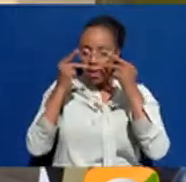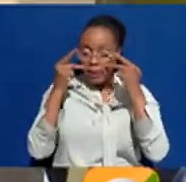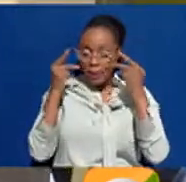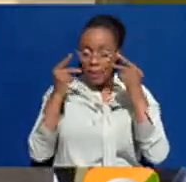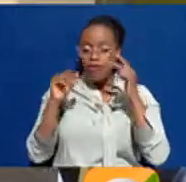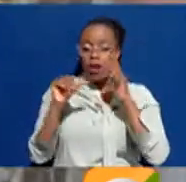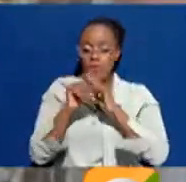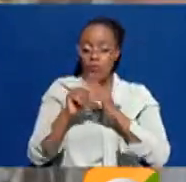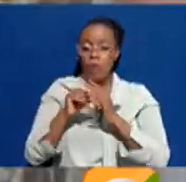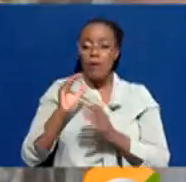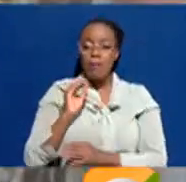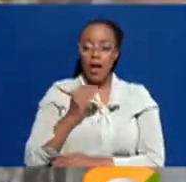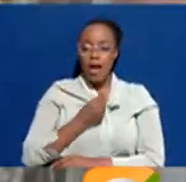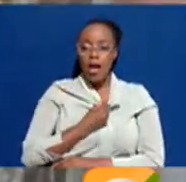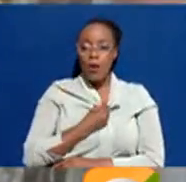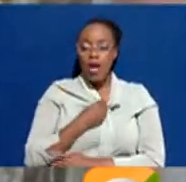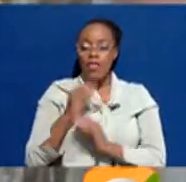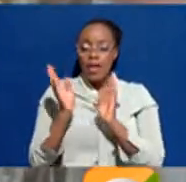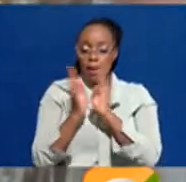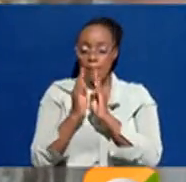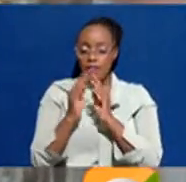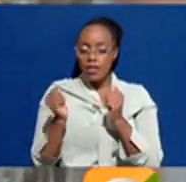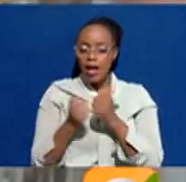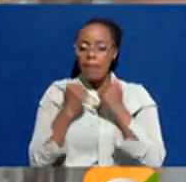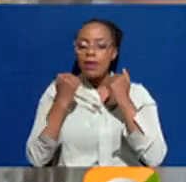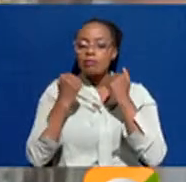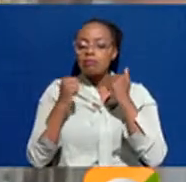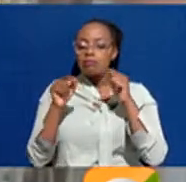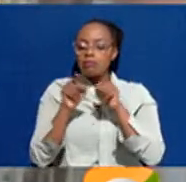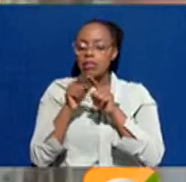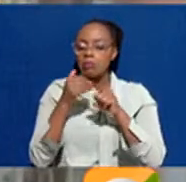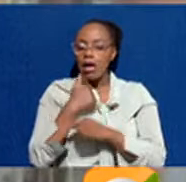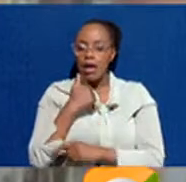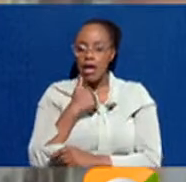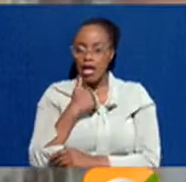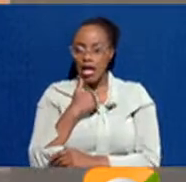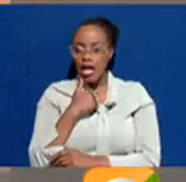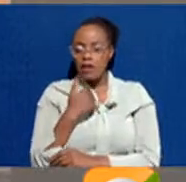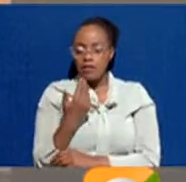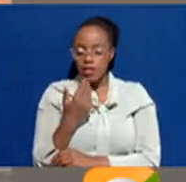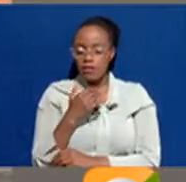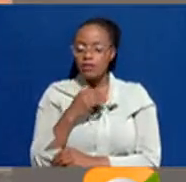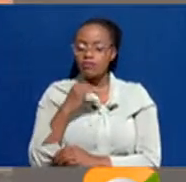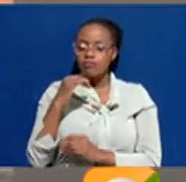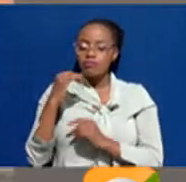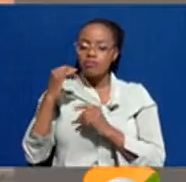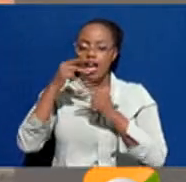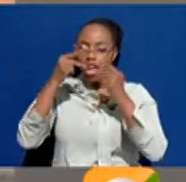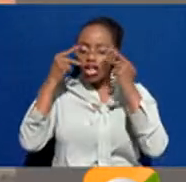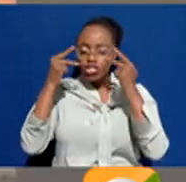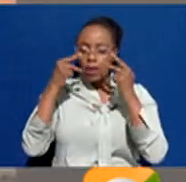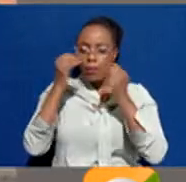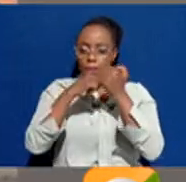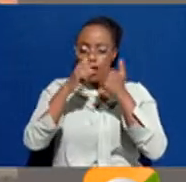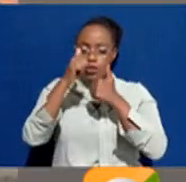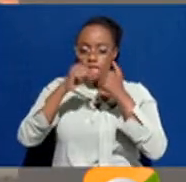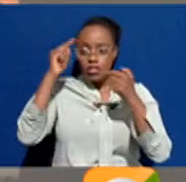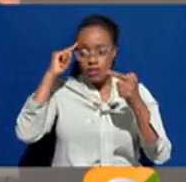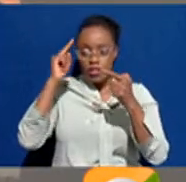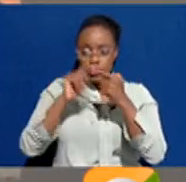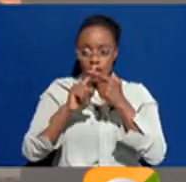our problem. The meeting comes against the backdrop of heightened Al-Shabaab activity that has